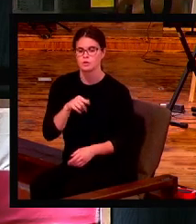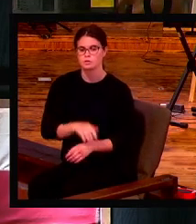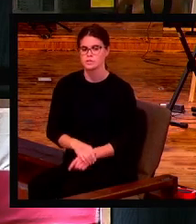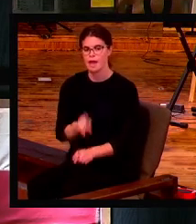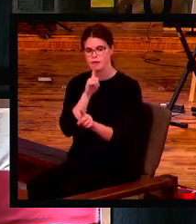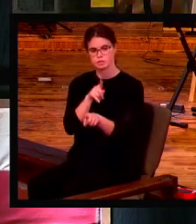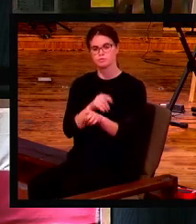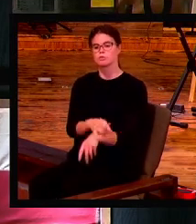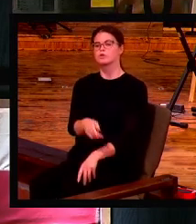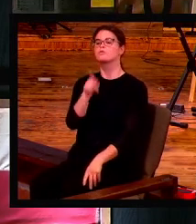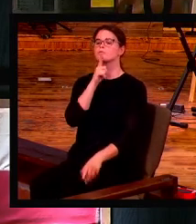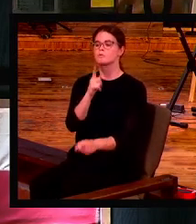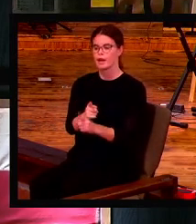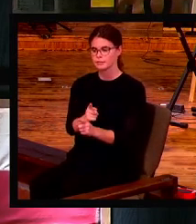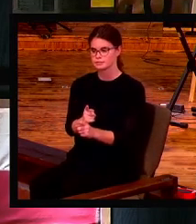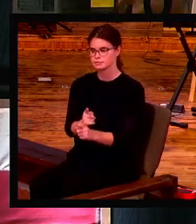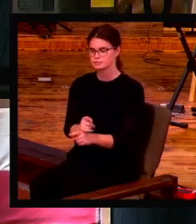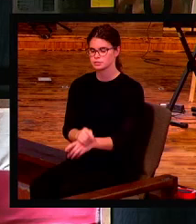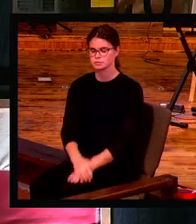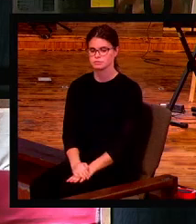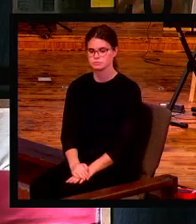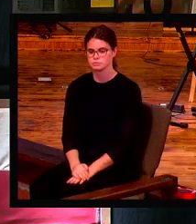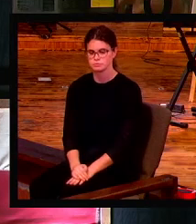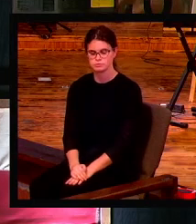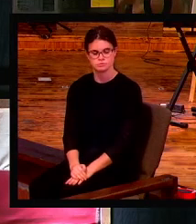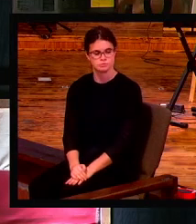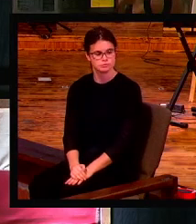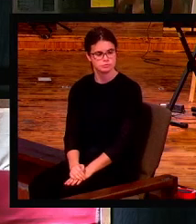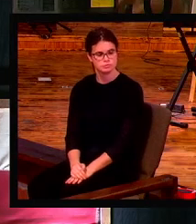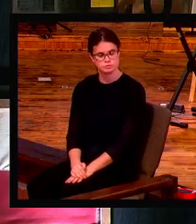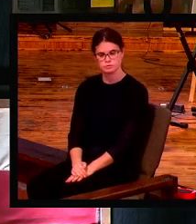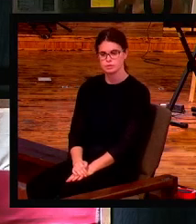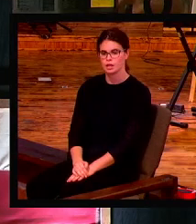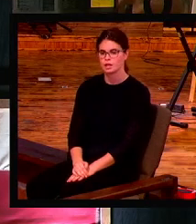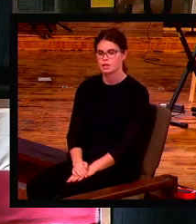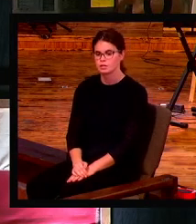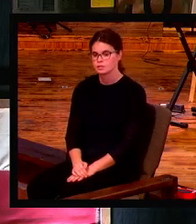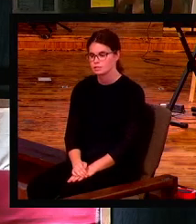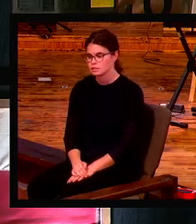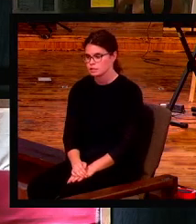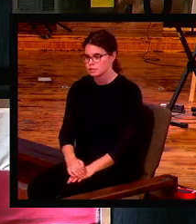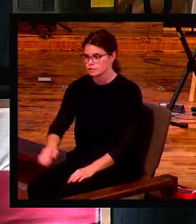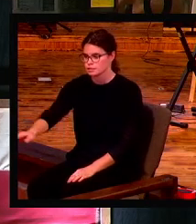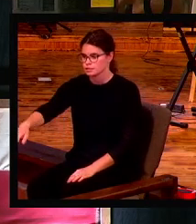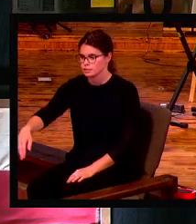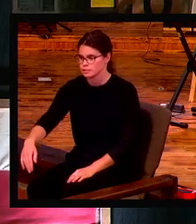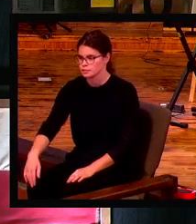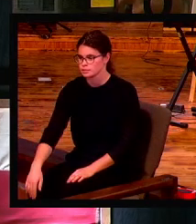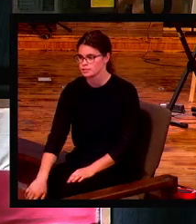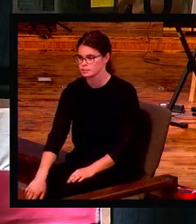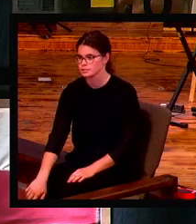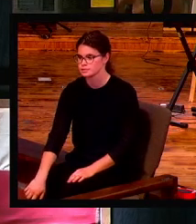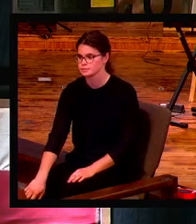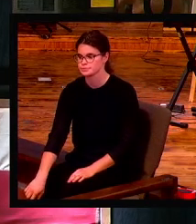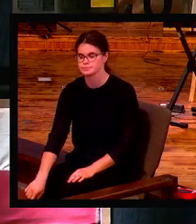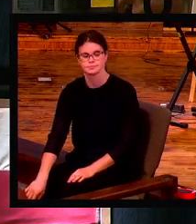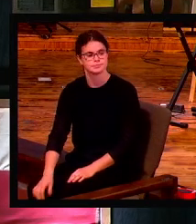And the reason being is because success is simply obeying God and fulfilling what he's called you to do with your life.